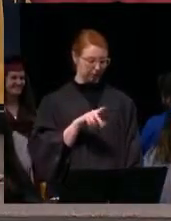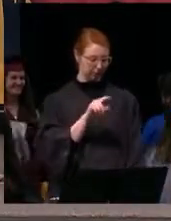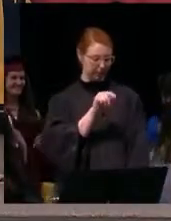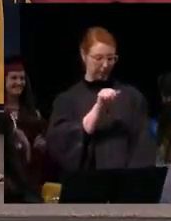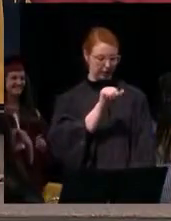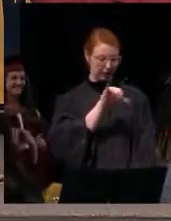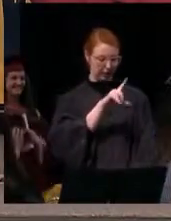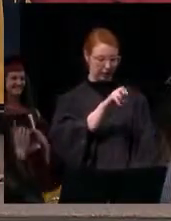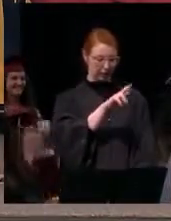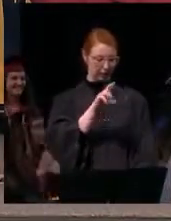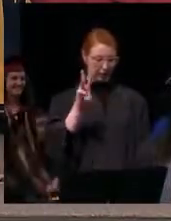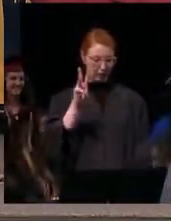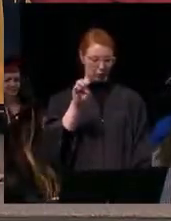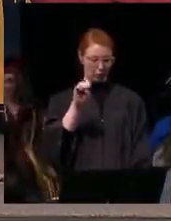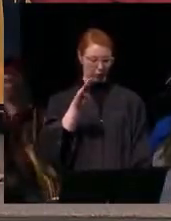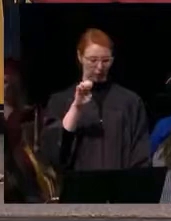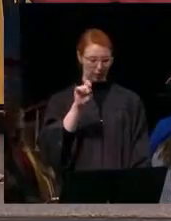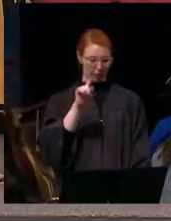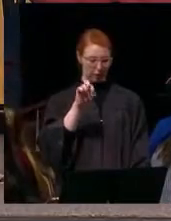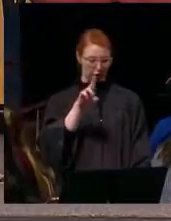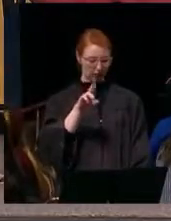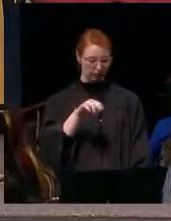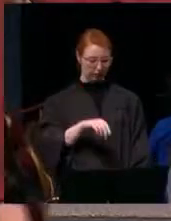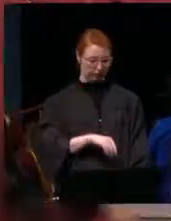Taylor Webster.